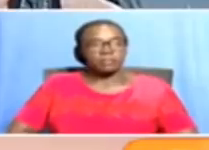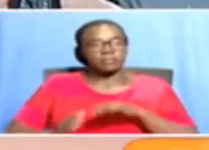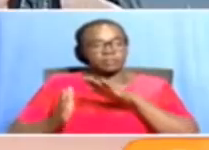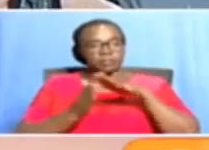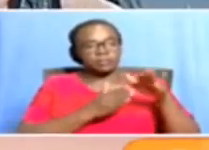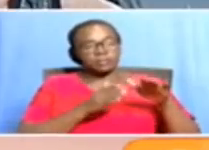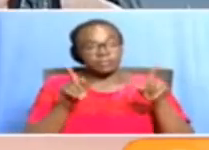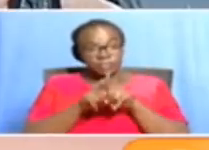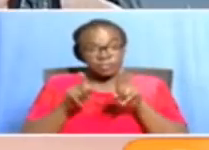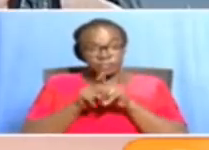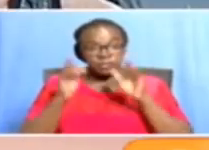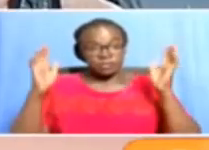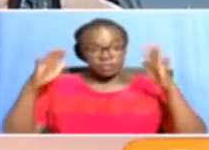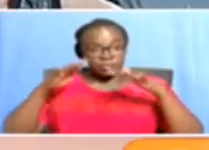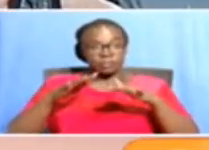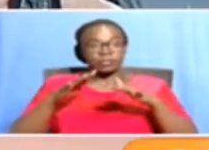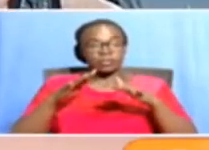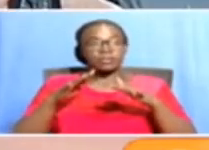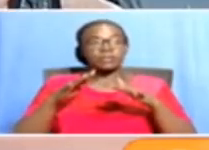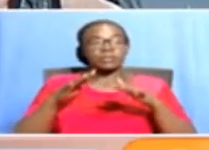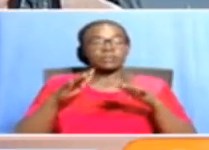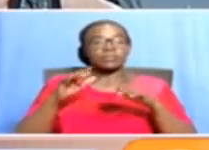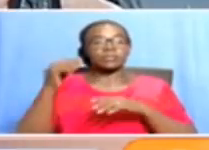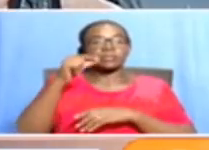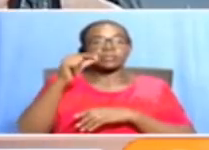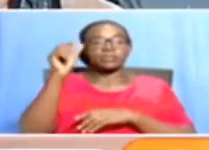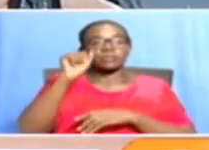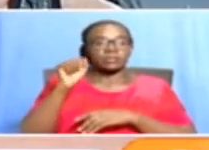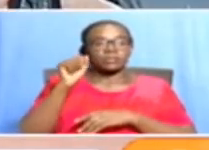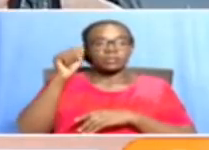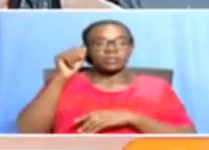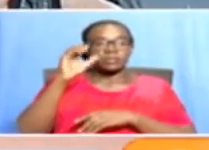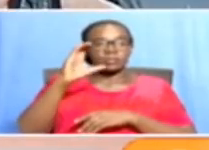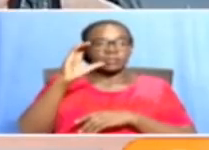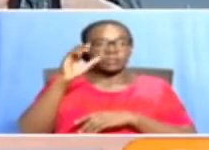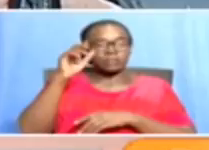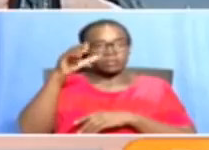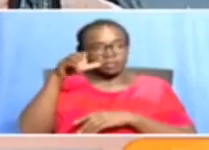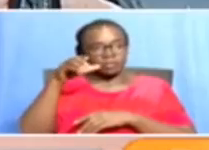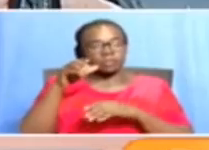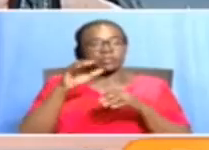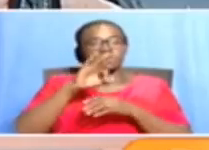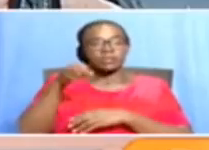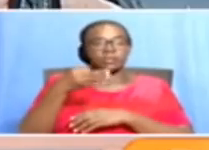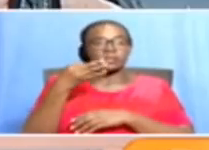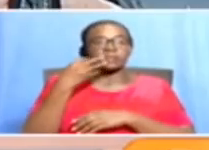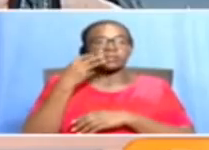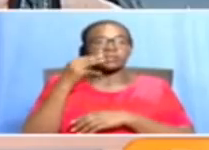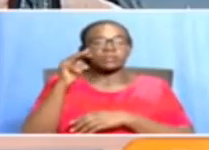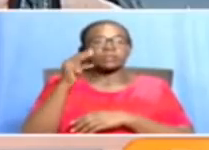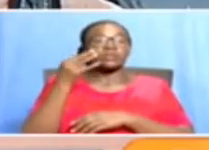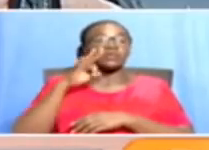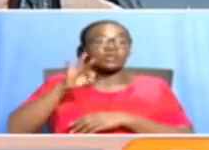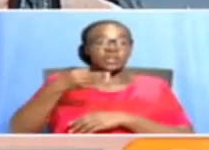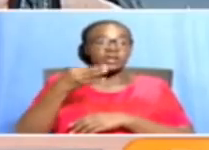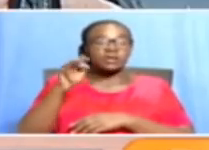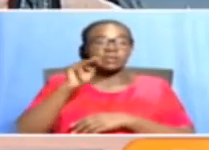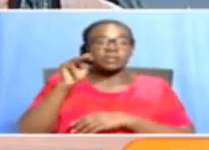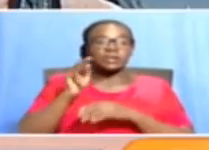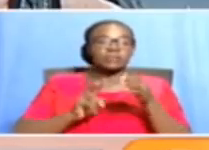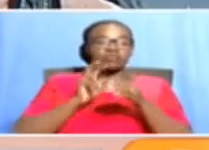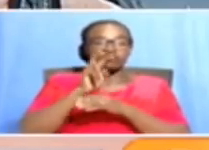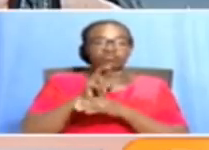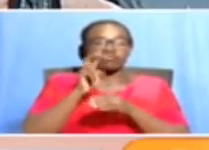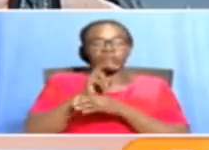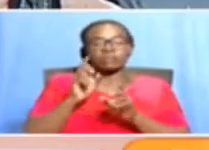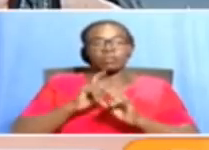at the same function at the Global Sports Communication Camp in Kaptagat. 3,000 meters world record holder Beatrice Chepkoech was